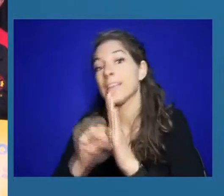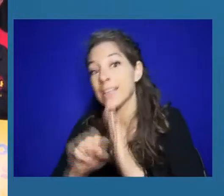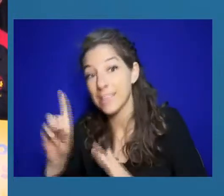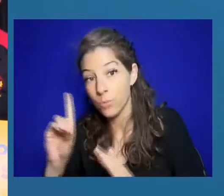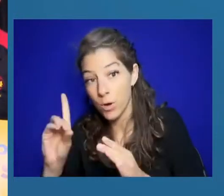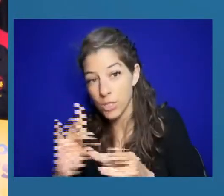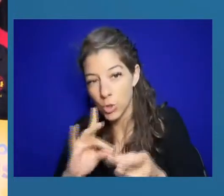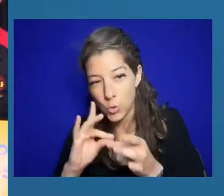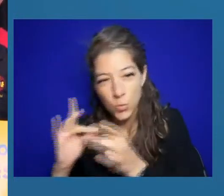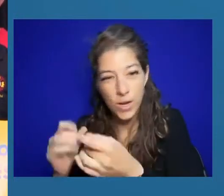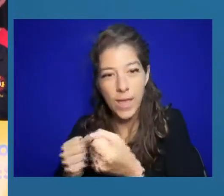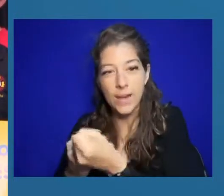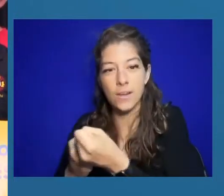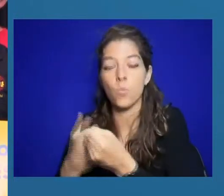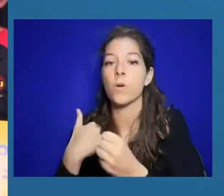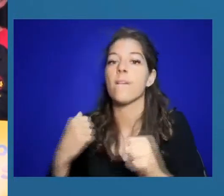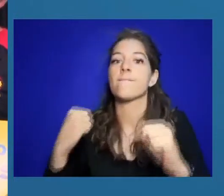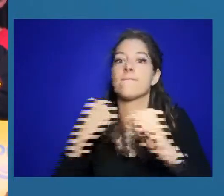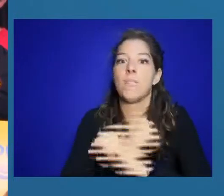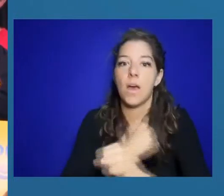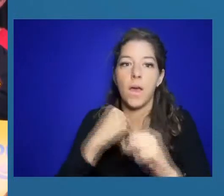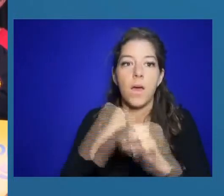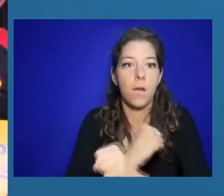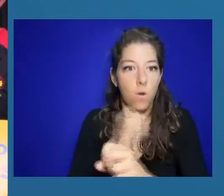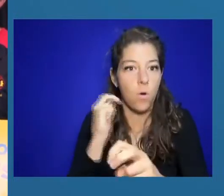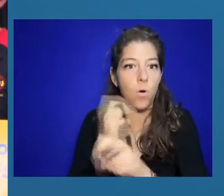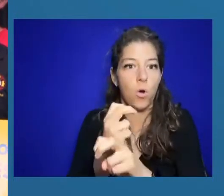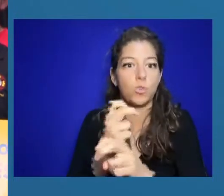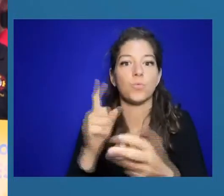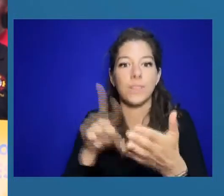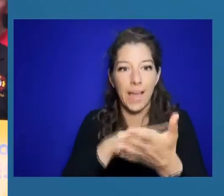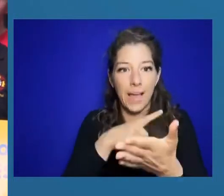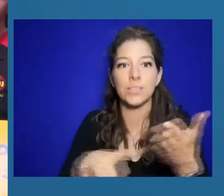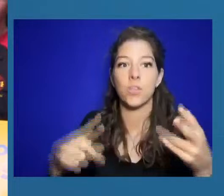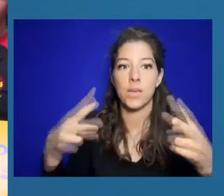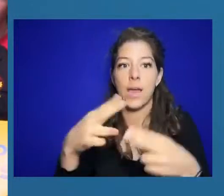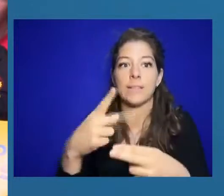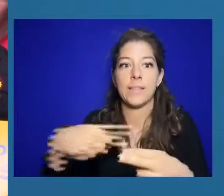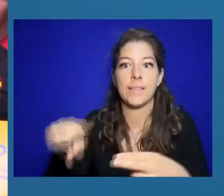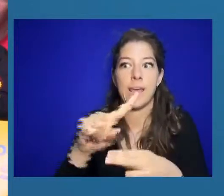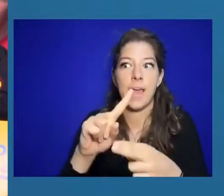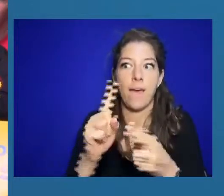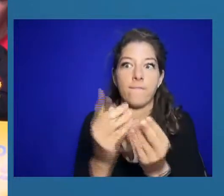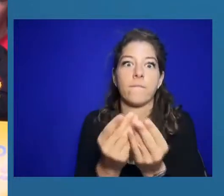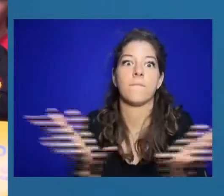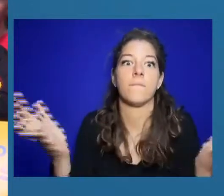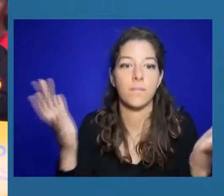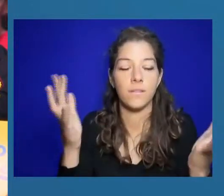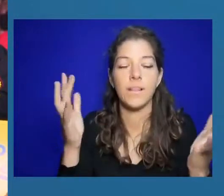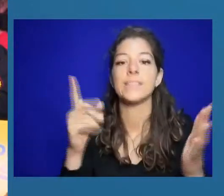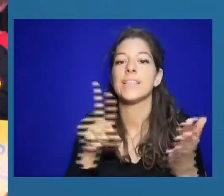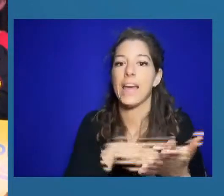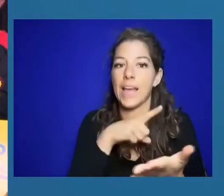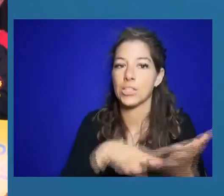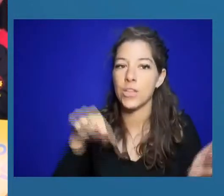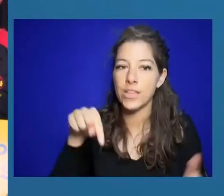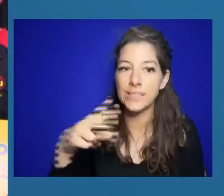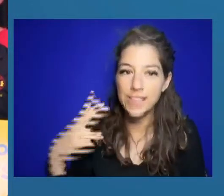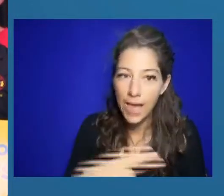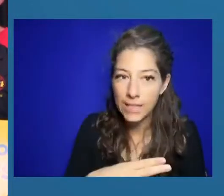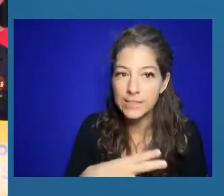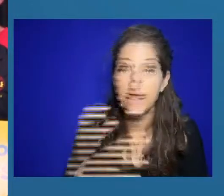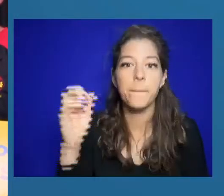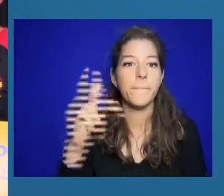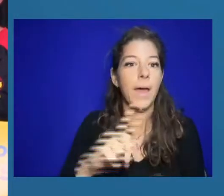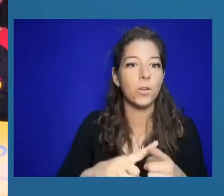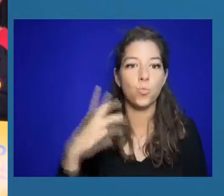united. And we're going to fight like hell to cancel the cuts that they've put forward. So let's cancel these cuts. Let's get back to